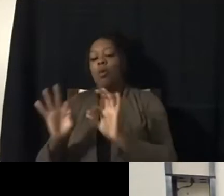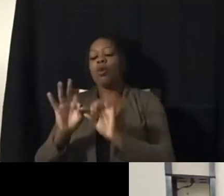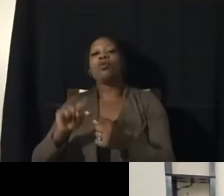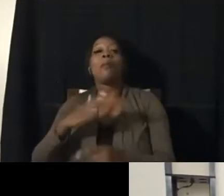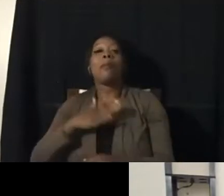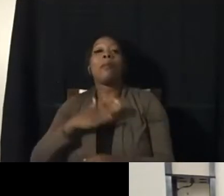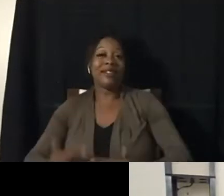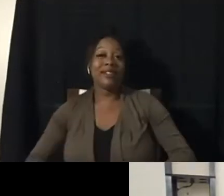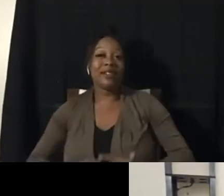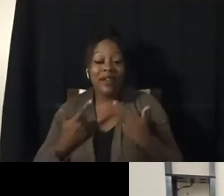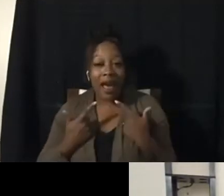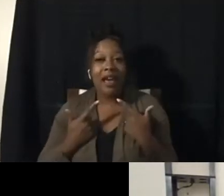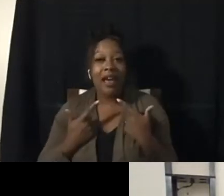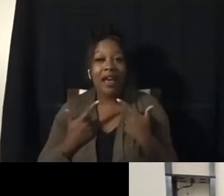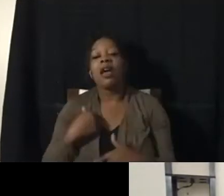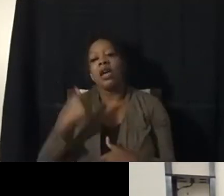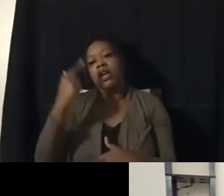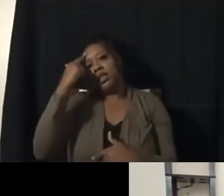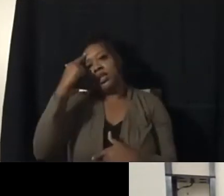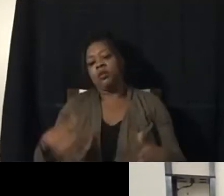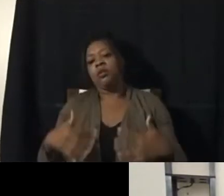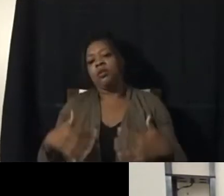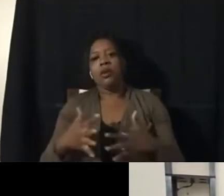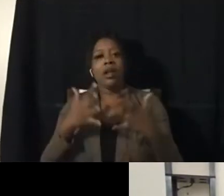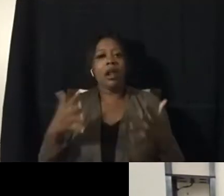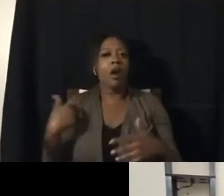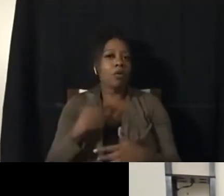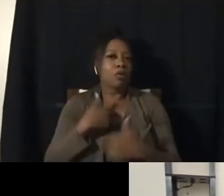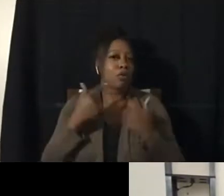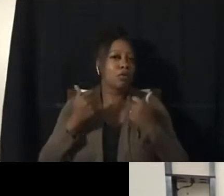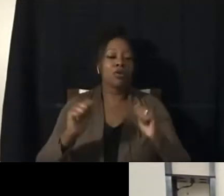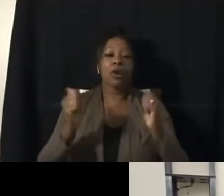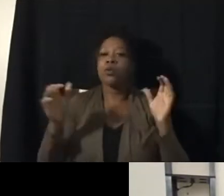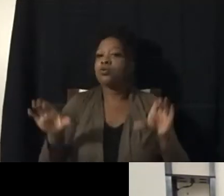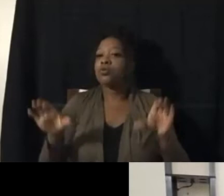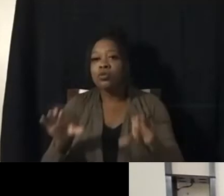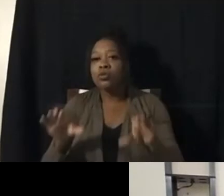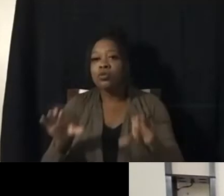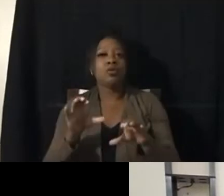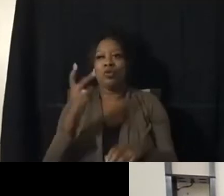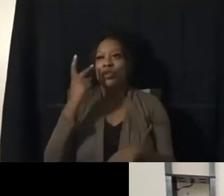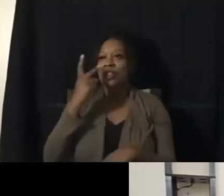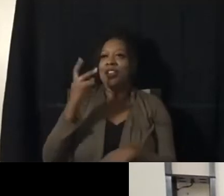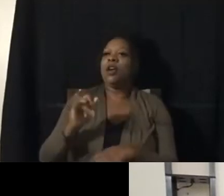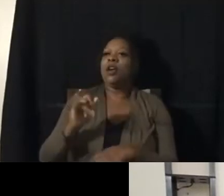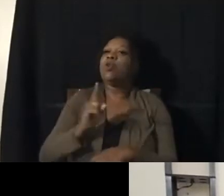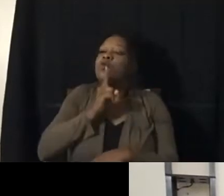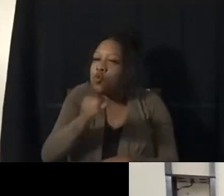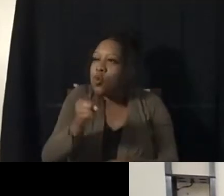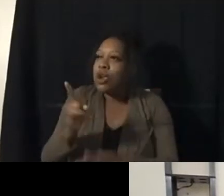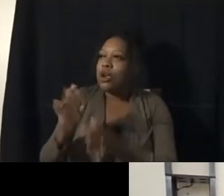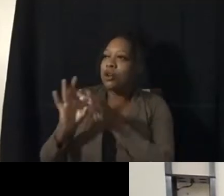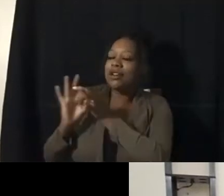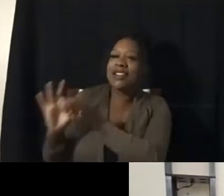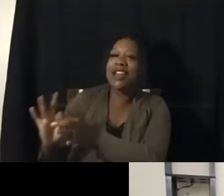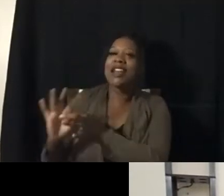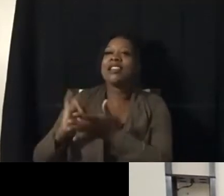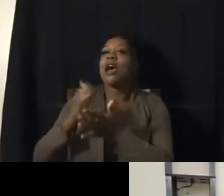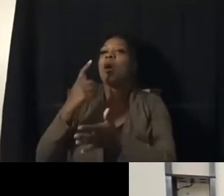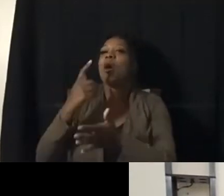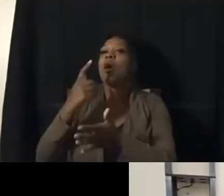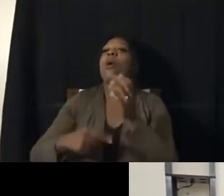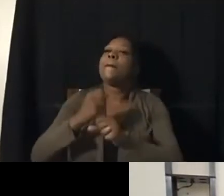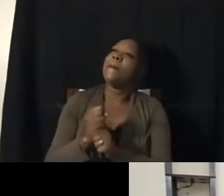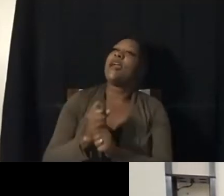what we're trying to do here is look at those organic connections, and I think that's what makes them feel real. So even if something feels